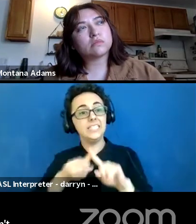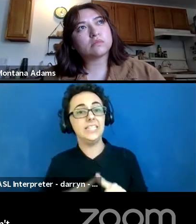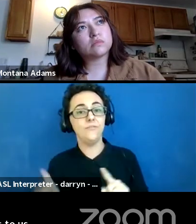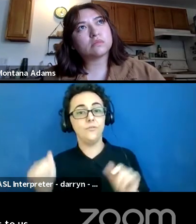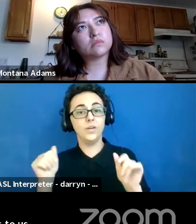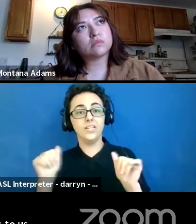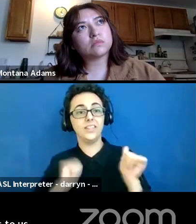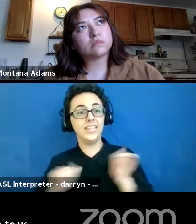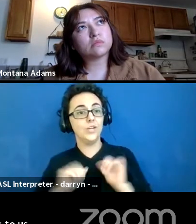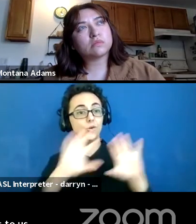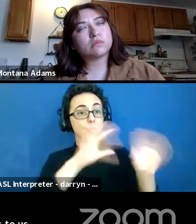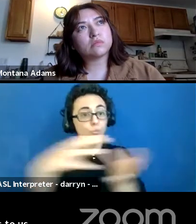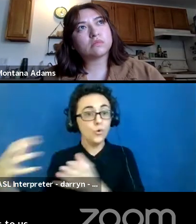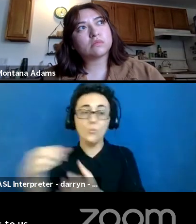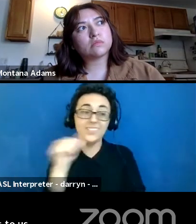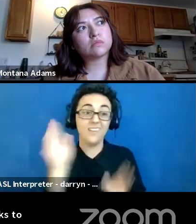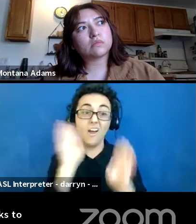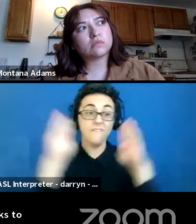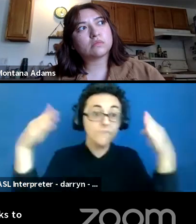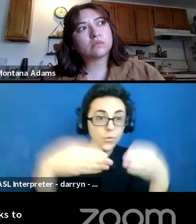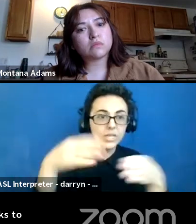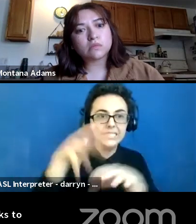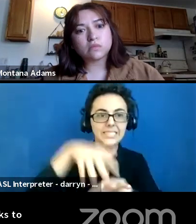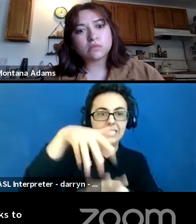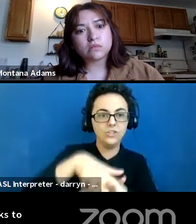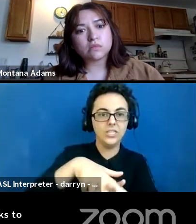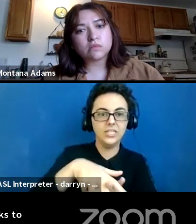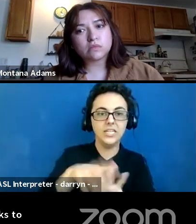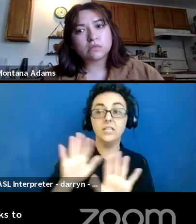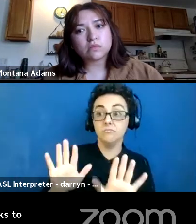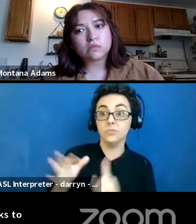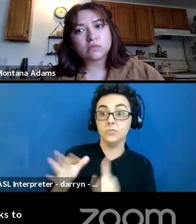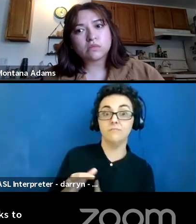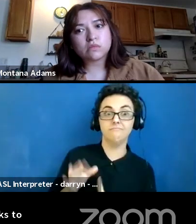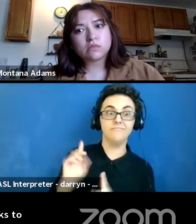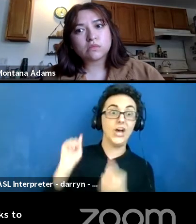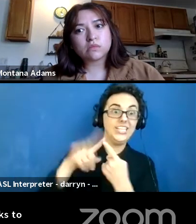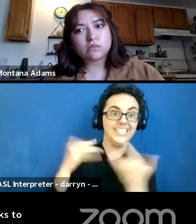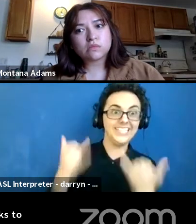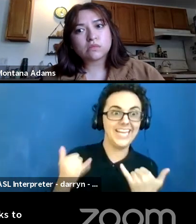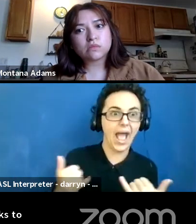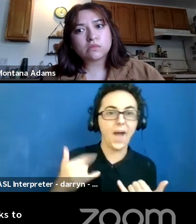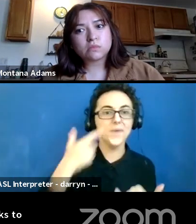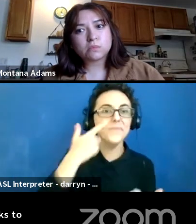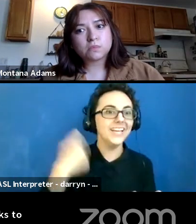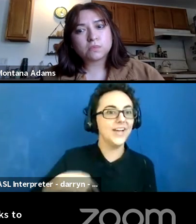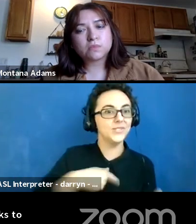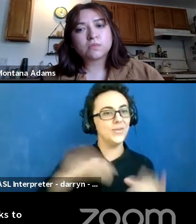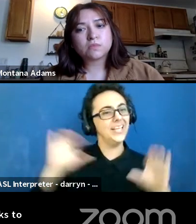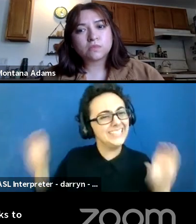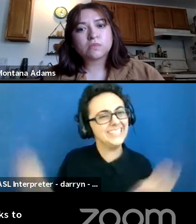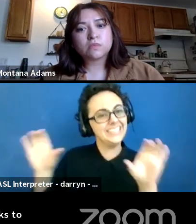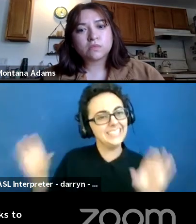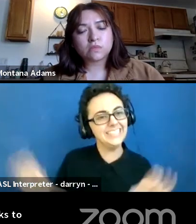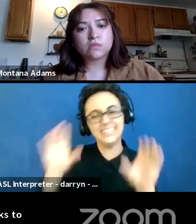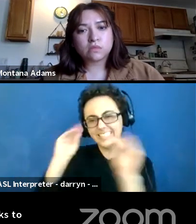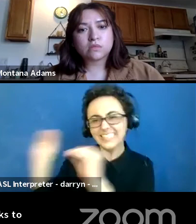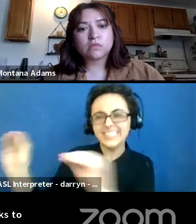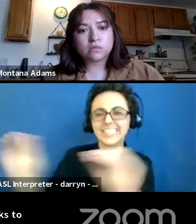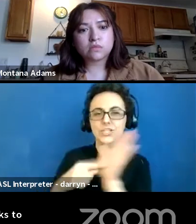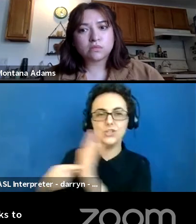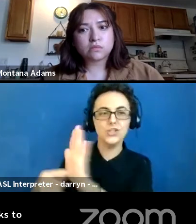to us, thanks to our teachers, thanks to our like community leaders. So putting in that work is very important.